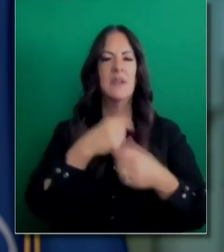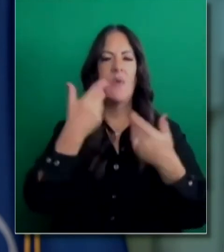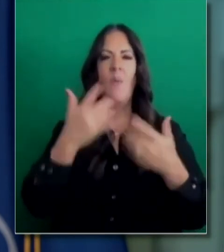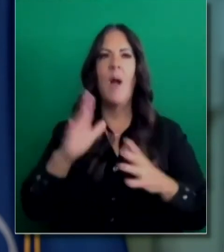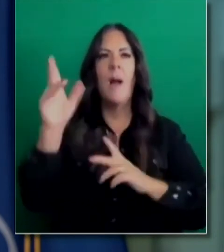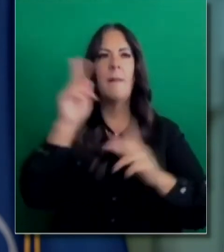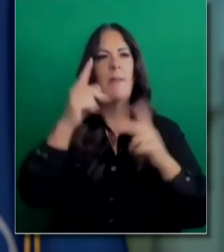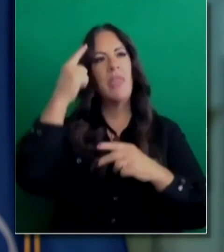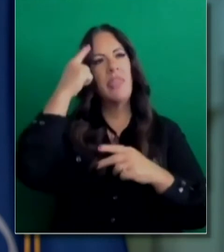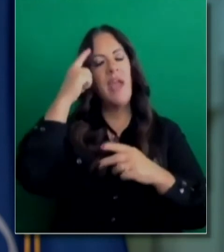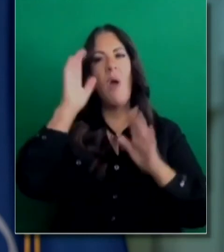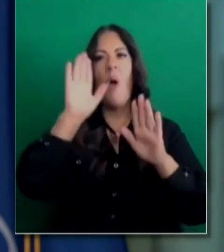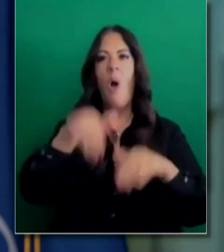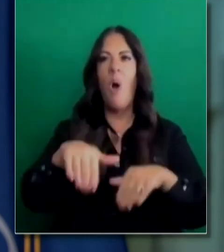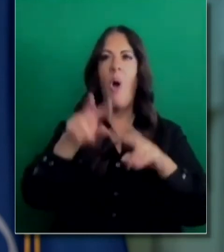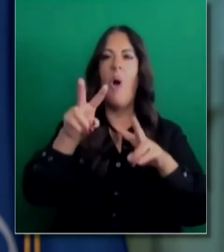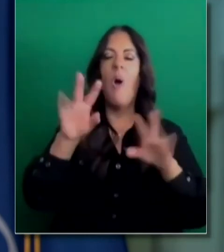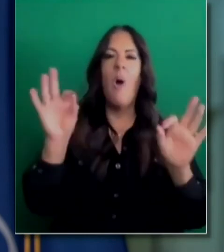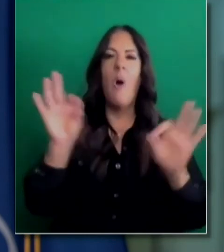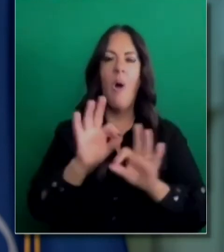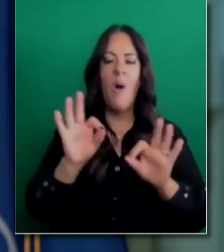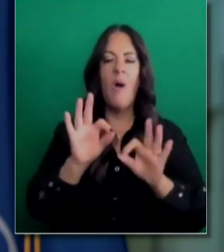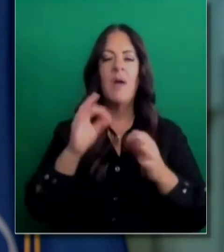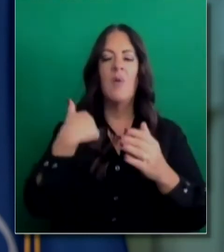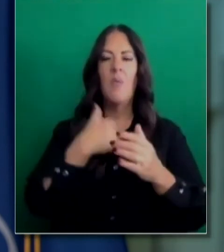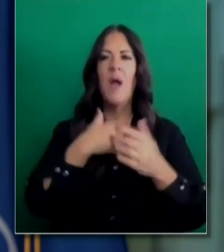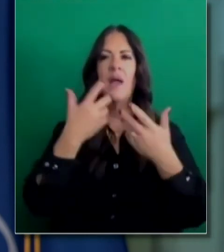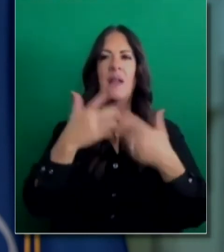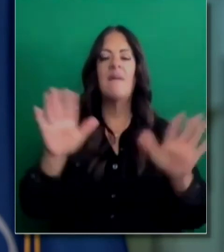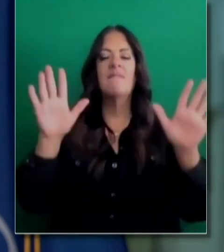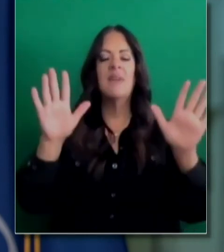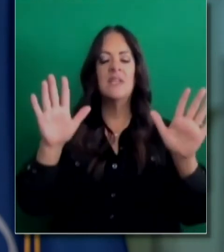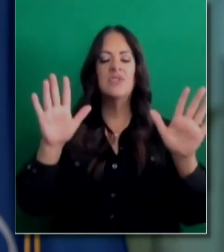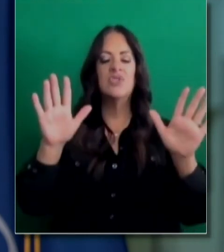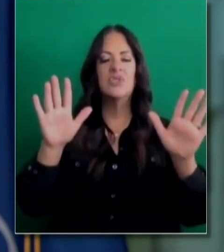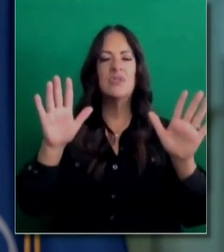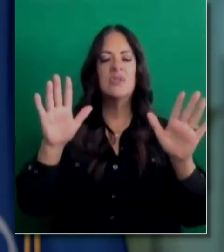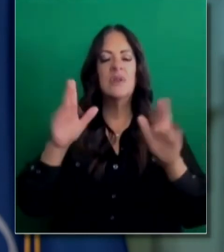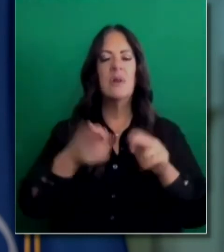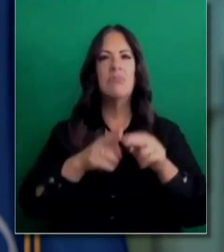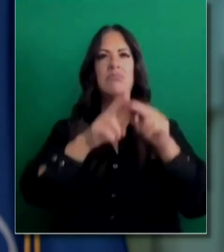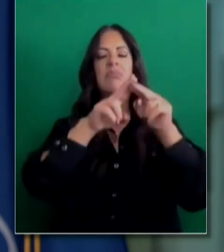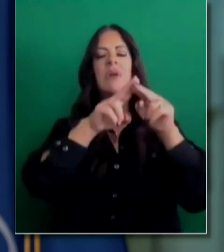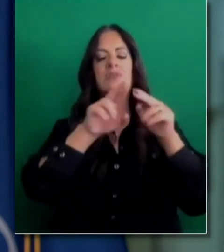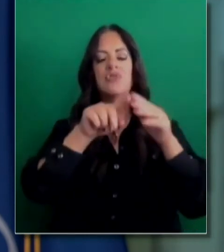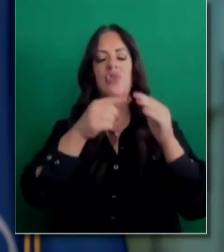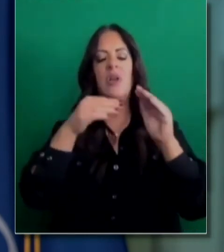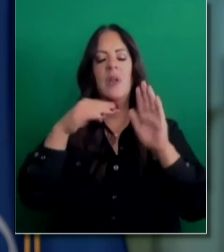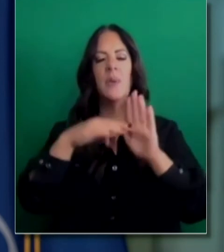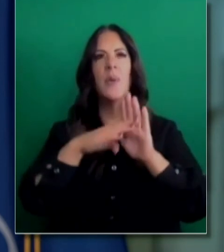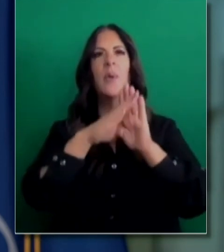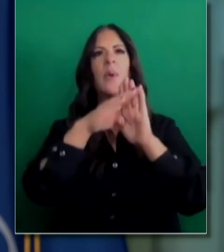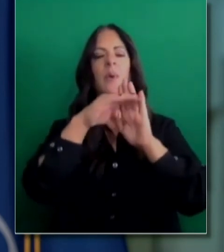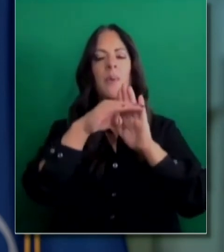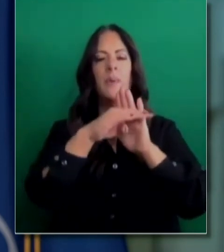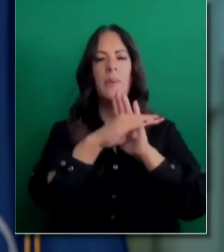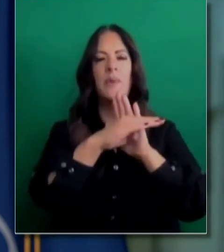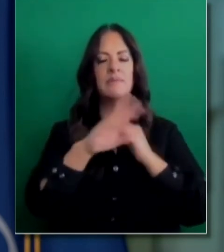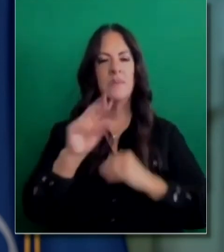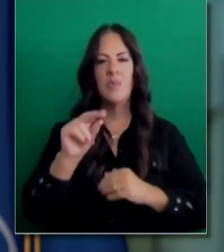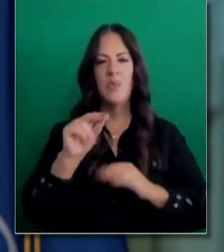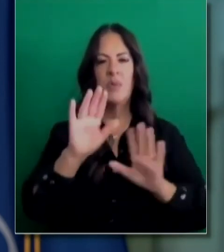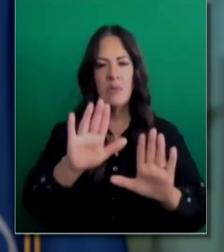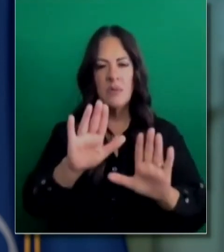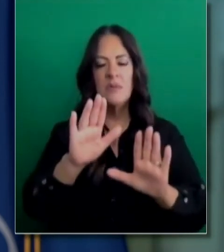until we really have the benefit of all this data. But I'll remind people, just in sort of closing out this